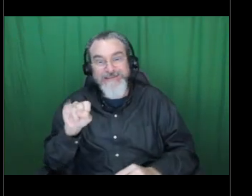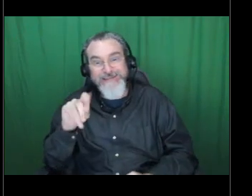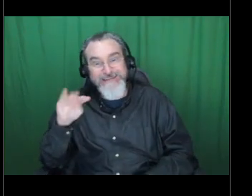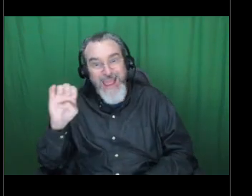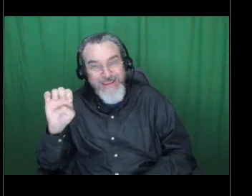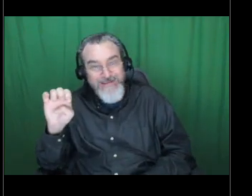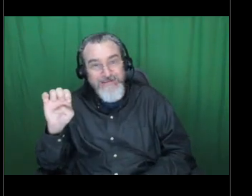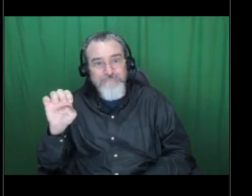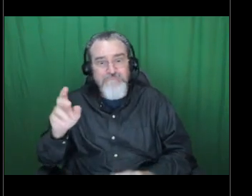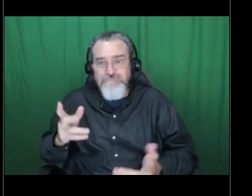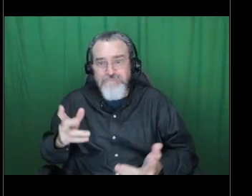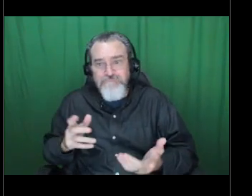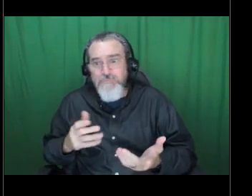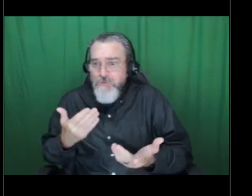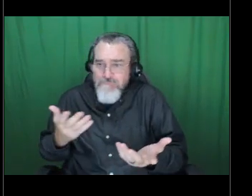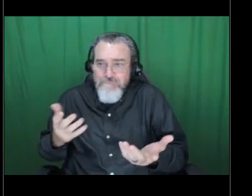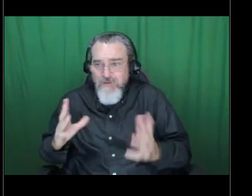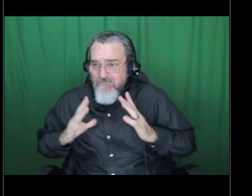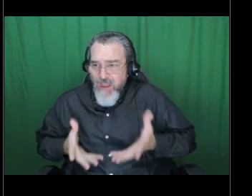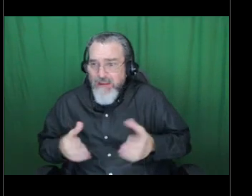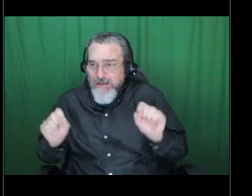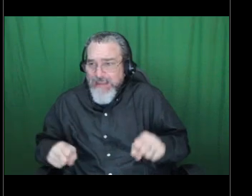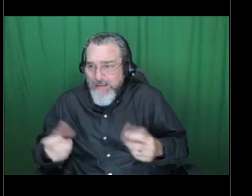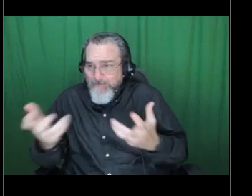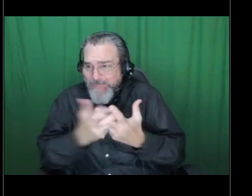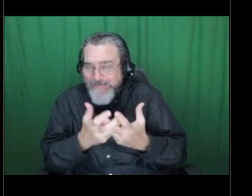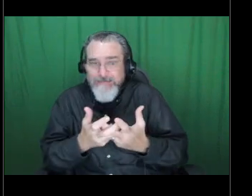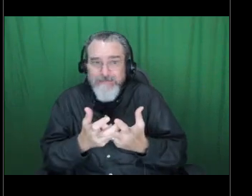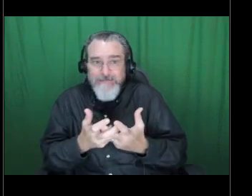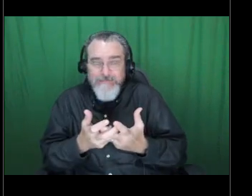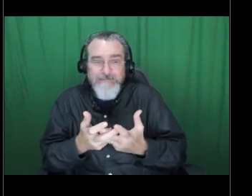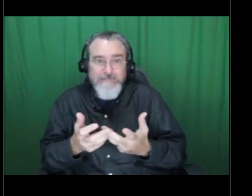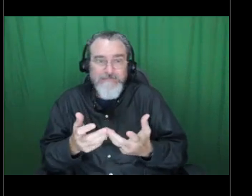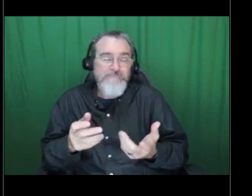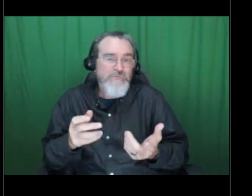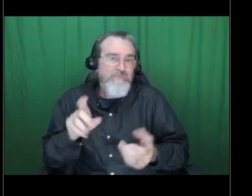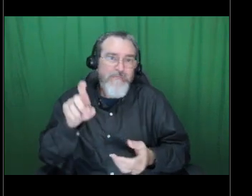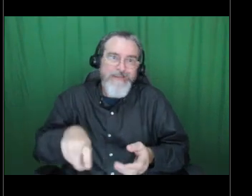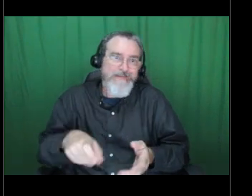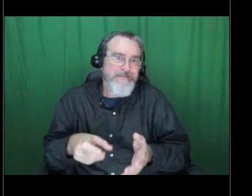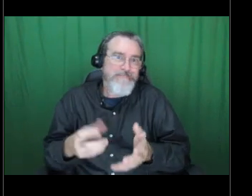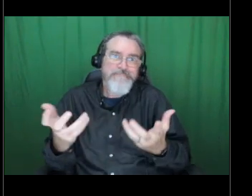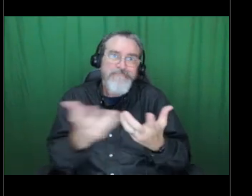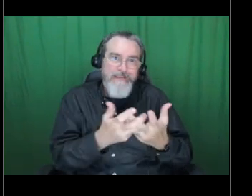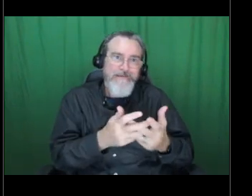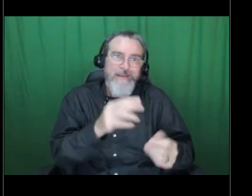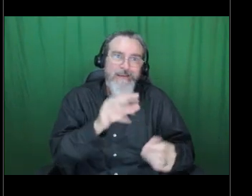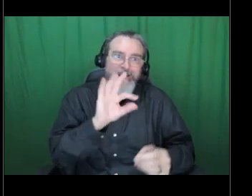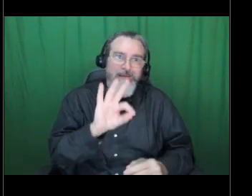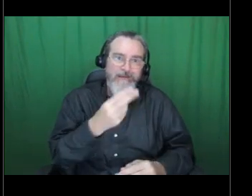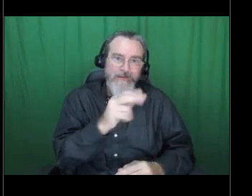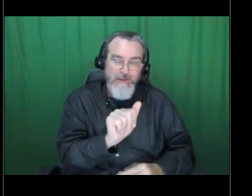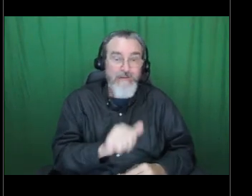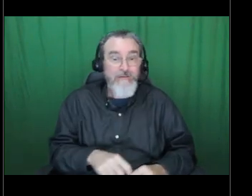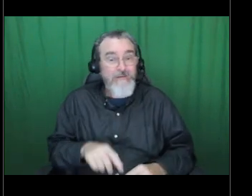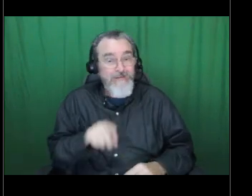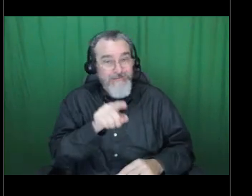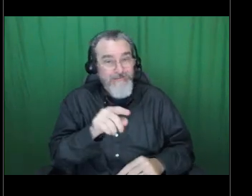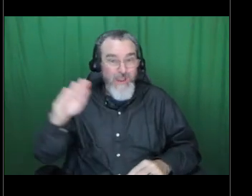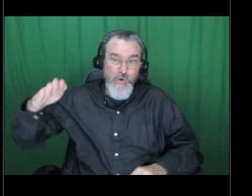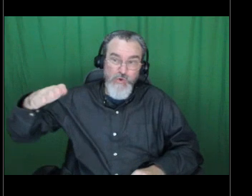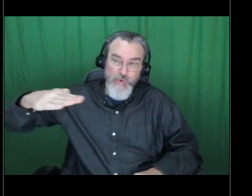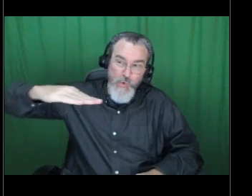Since the walkway meets the 10% slope criterion, it is practical to provide